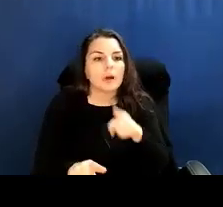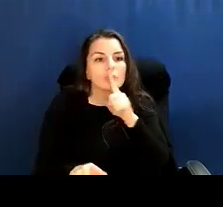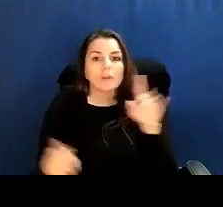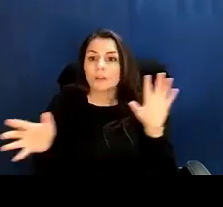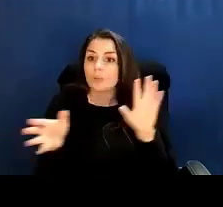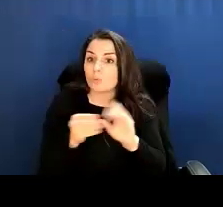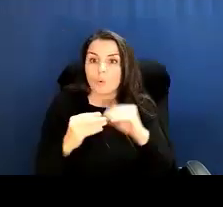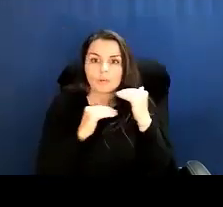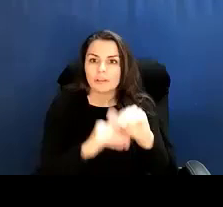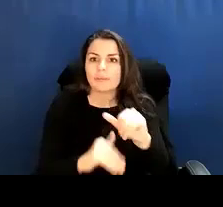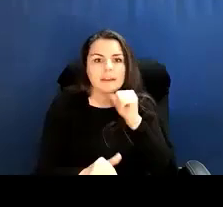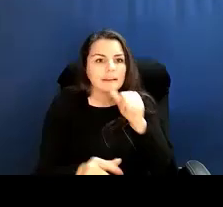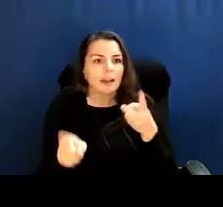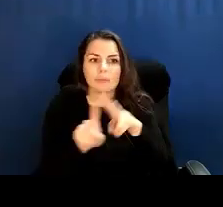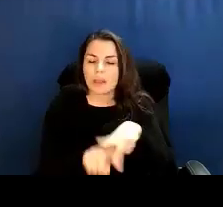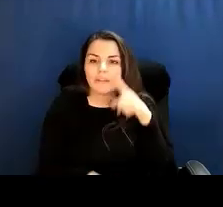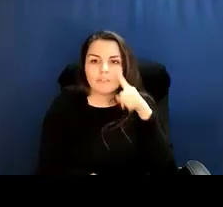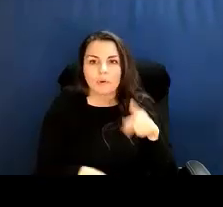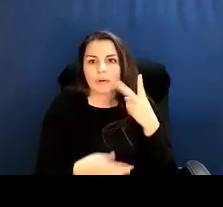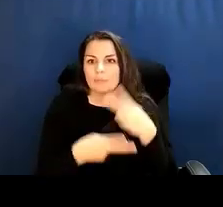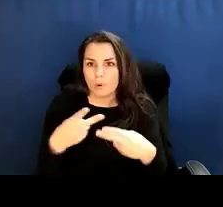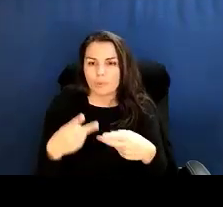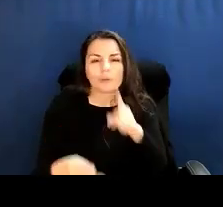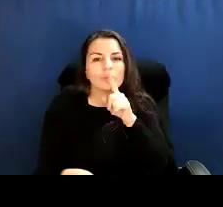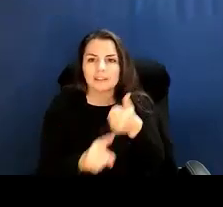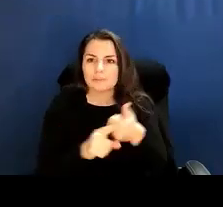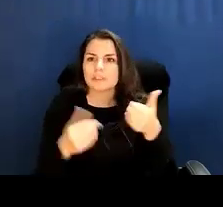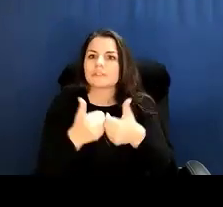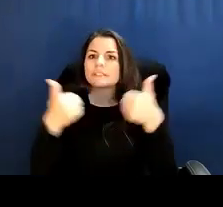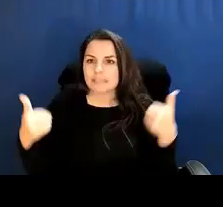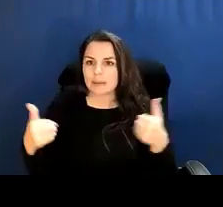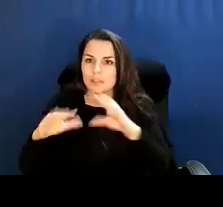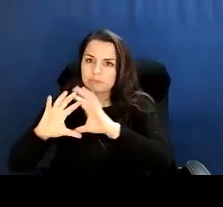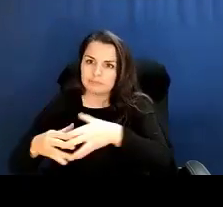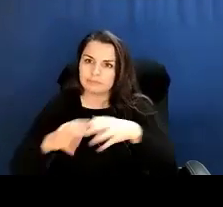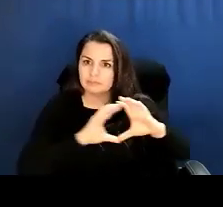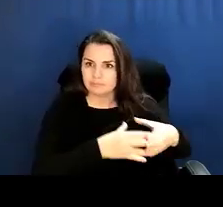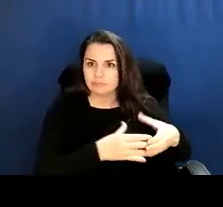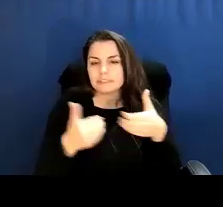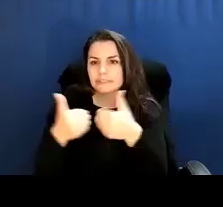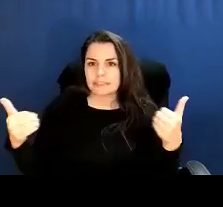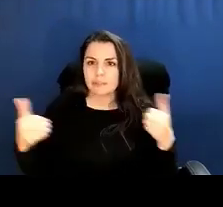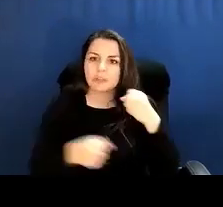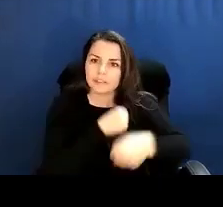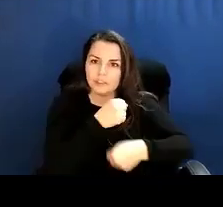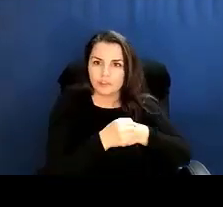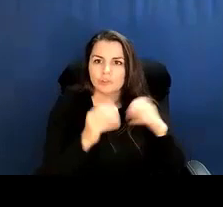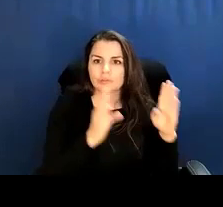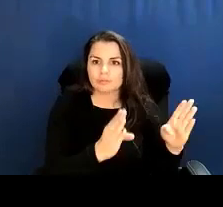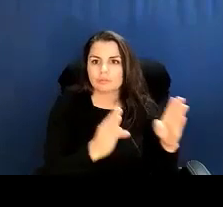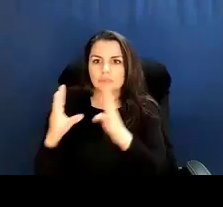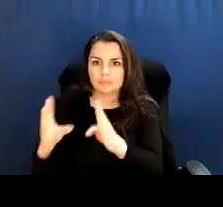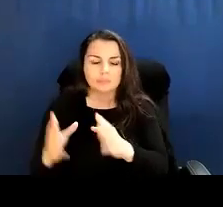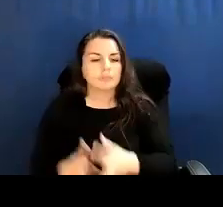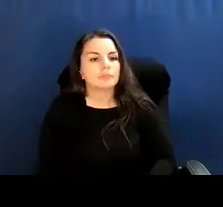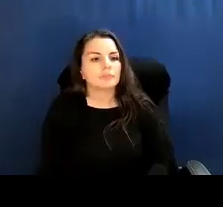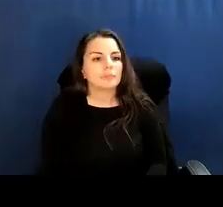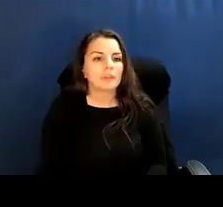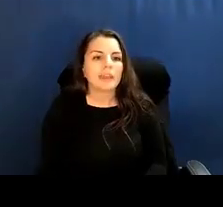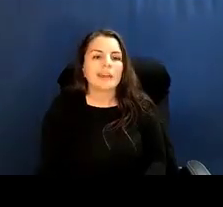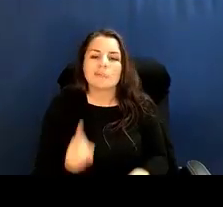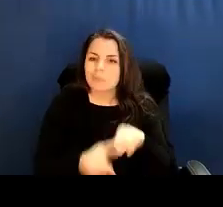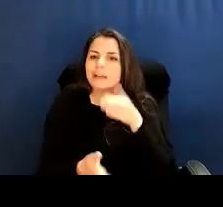apply to predoc plus postdoc. So these are separate limits for those 2 stages of training. We do have some